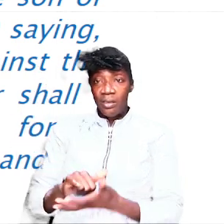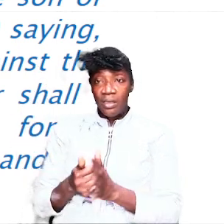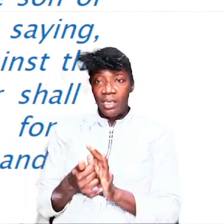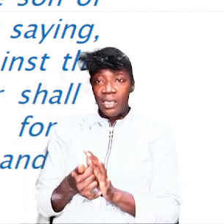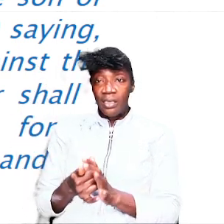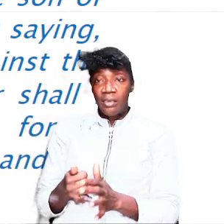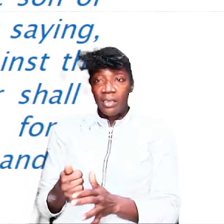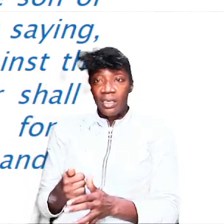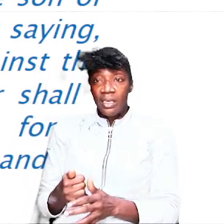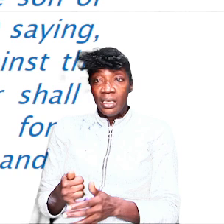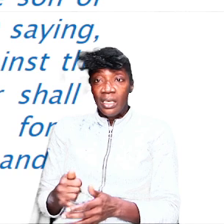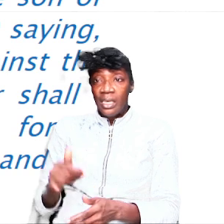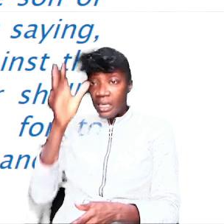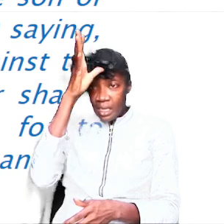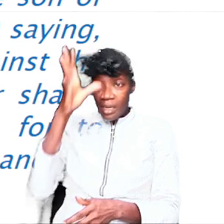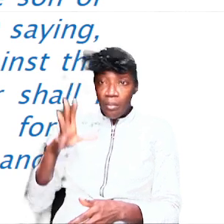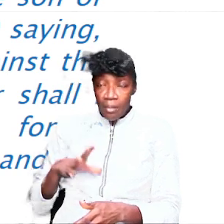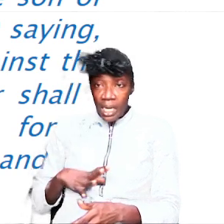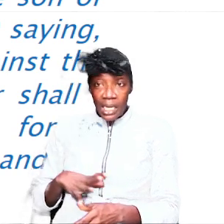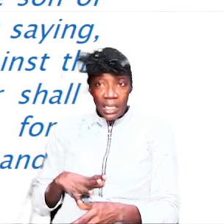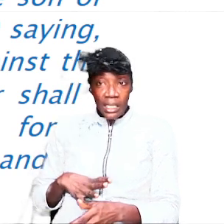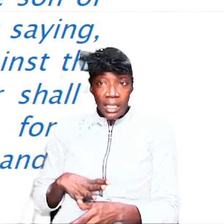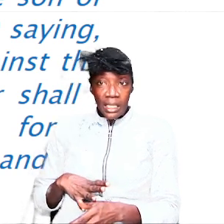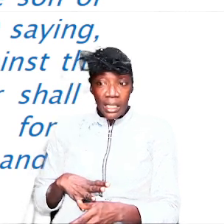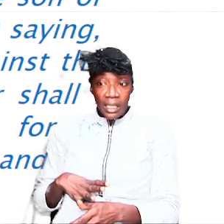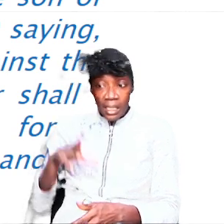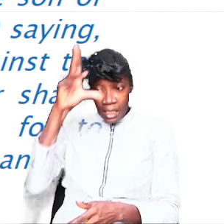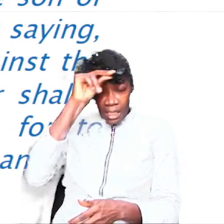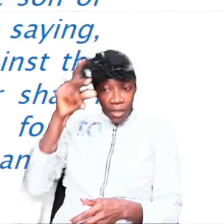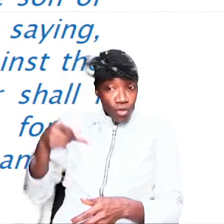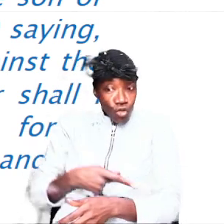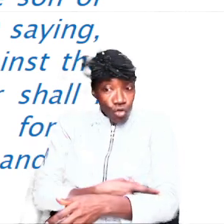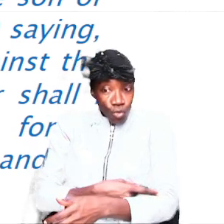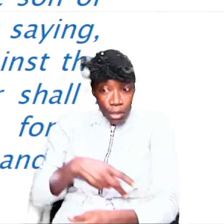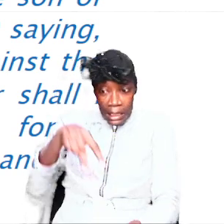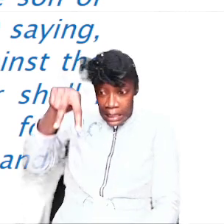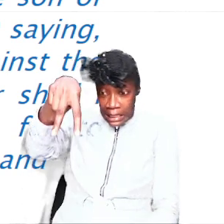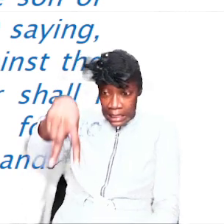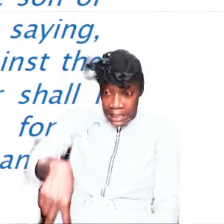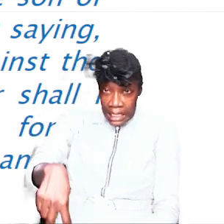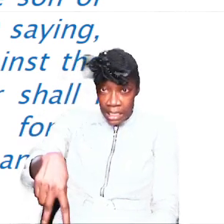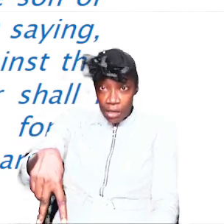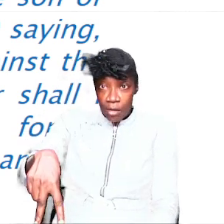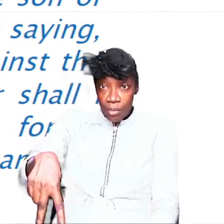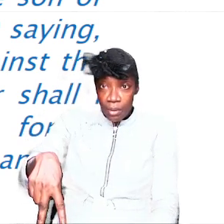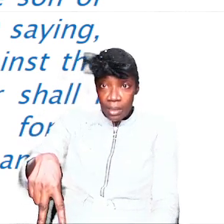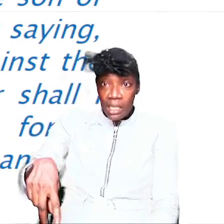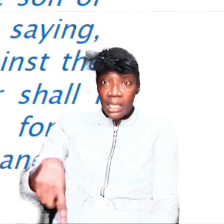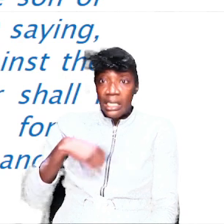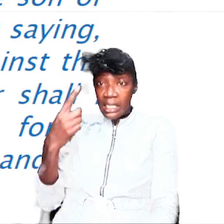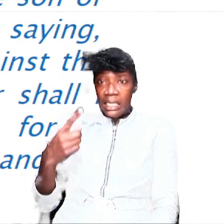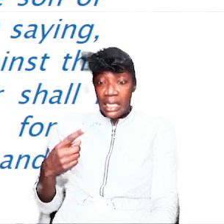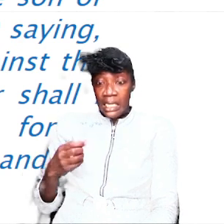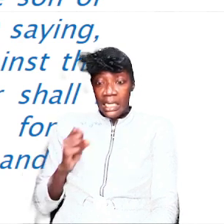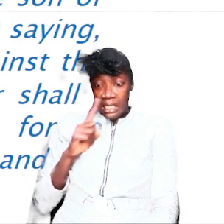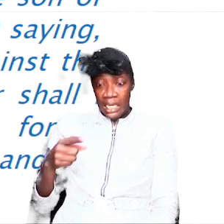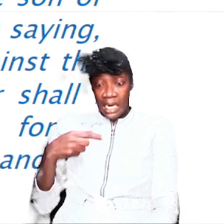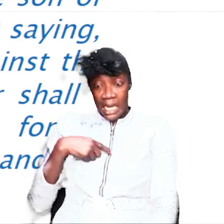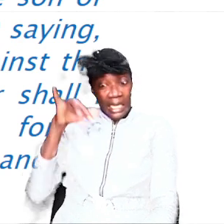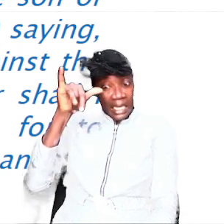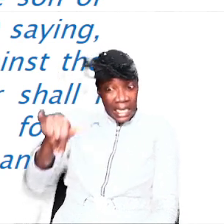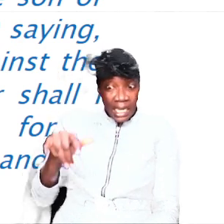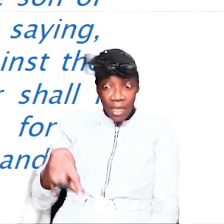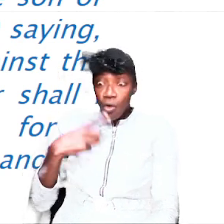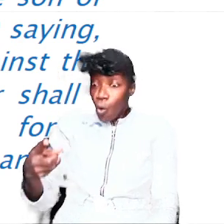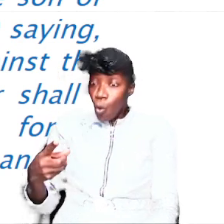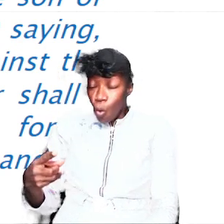And Phinehas, the son of Eleazar, the son of Aaron, stood before it in those days, saying, shall I yet go up